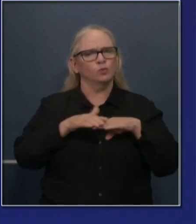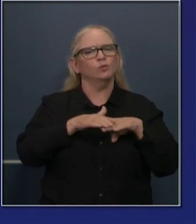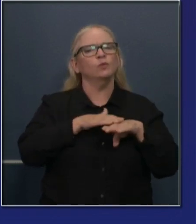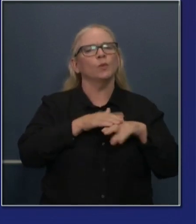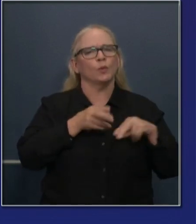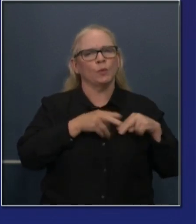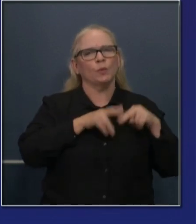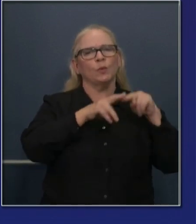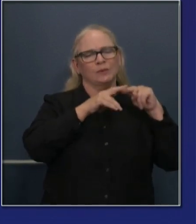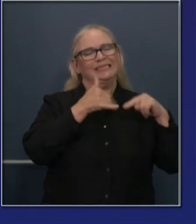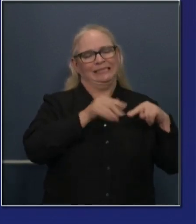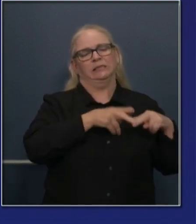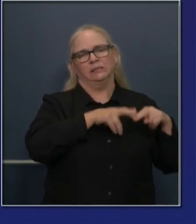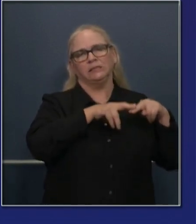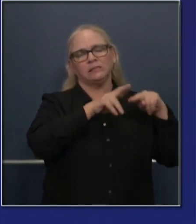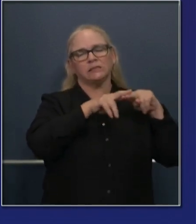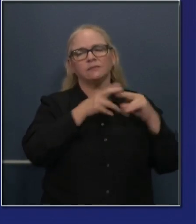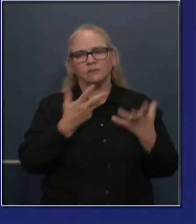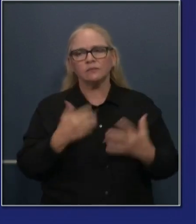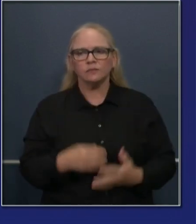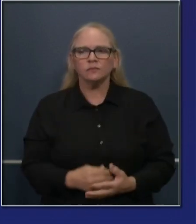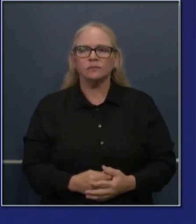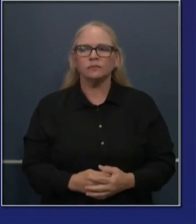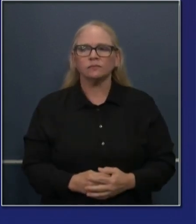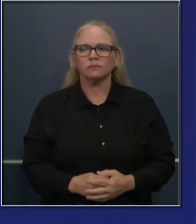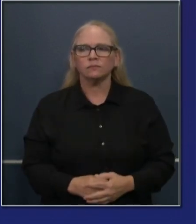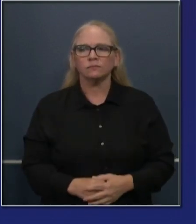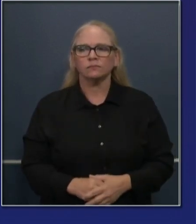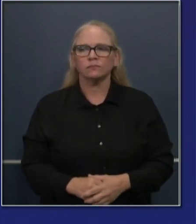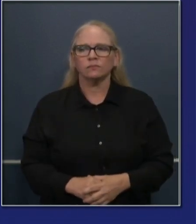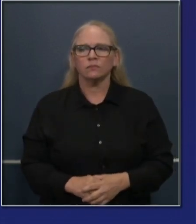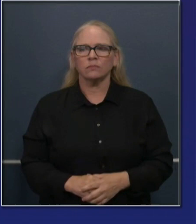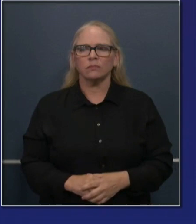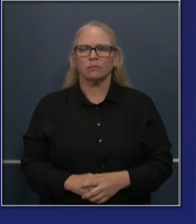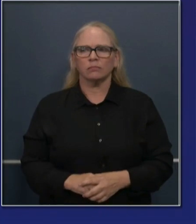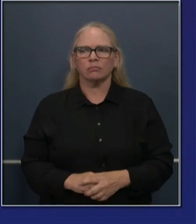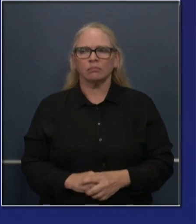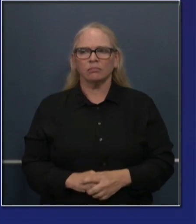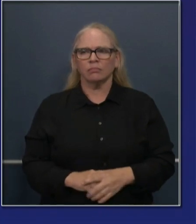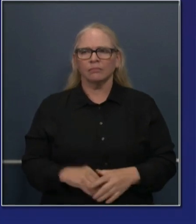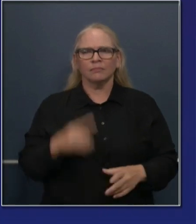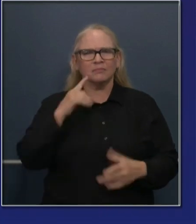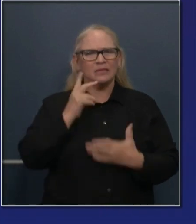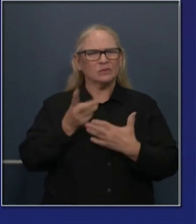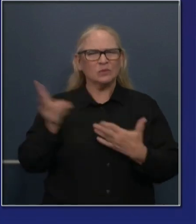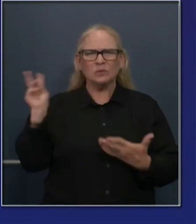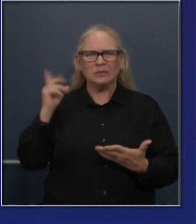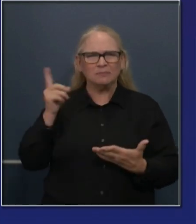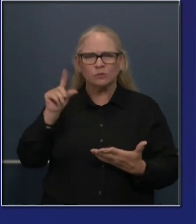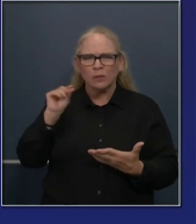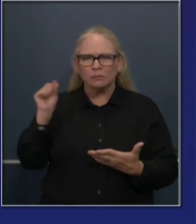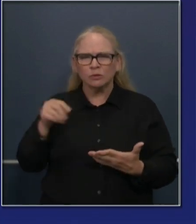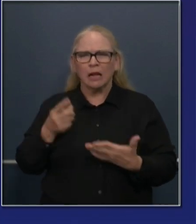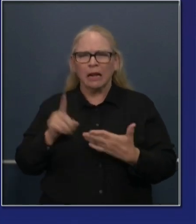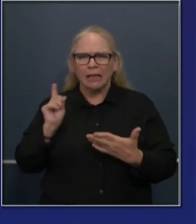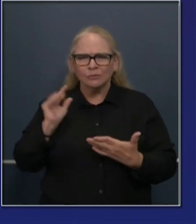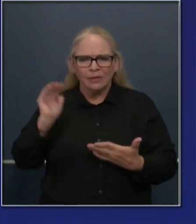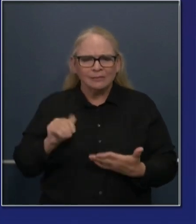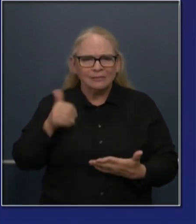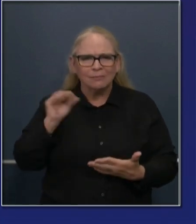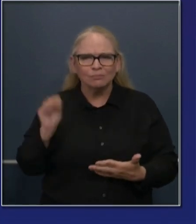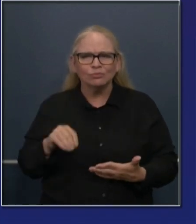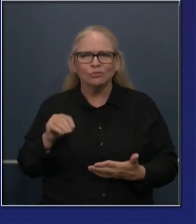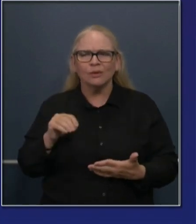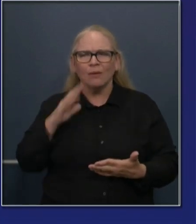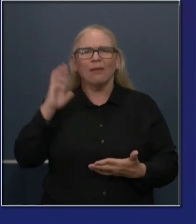2-week period. Then it was 12%. I think on Monday that I announced 11% is the 2-week